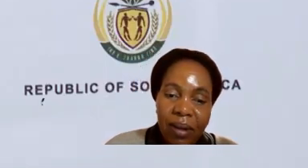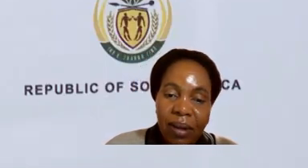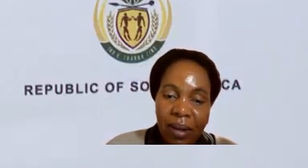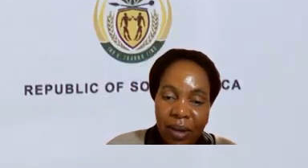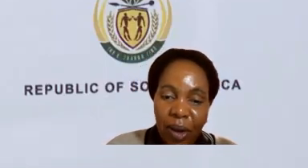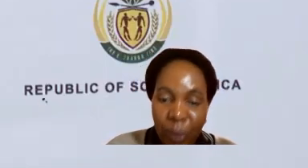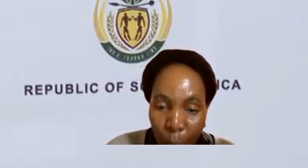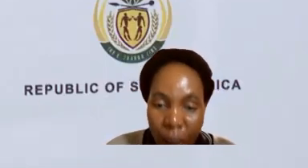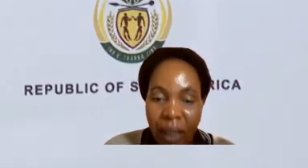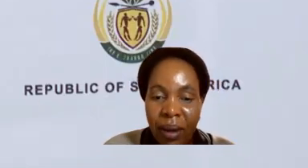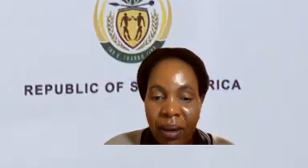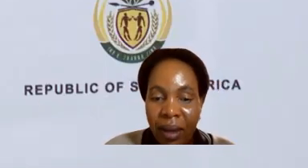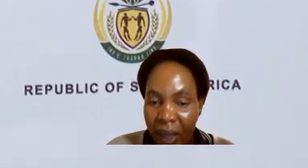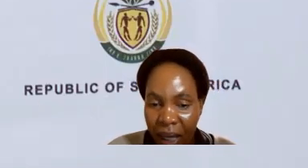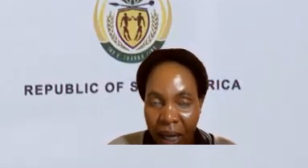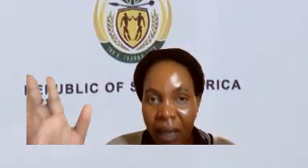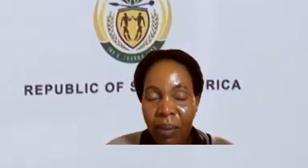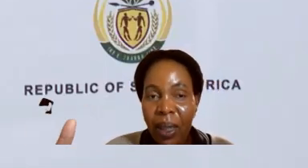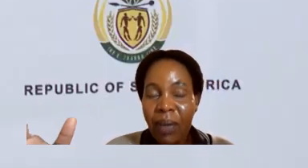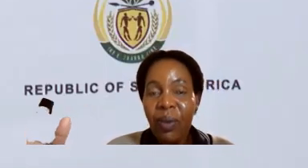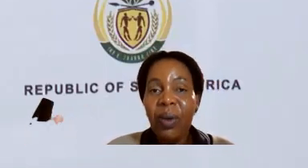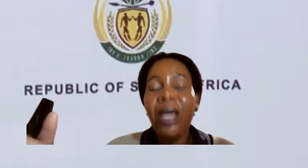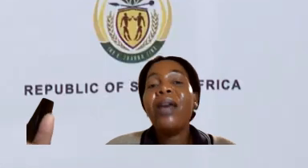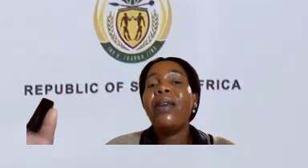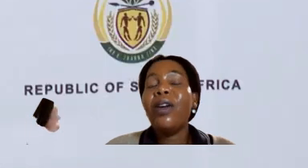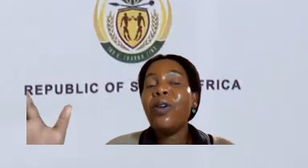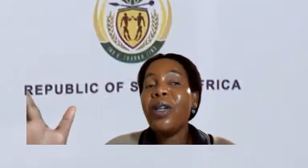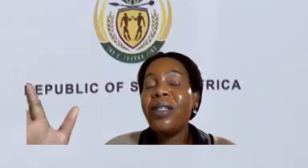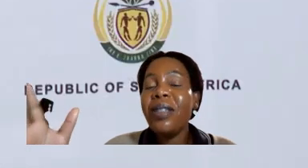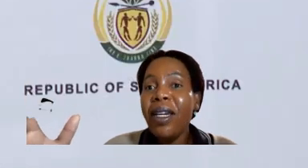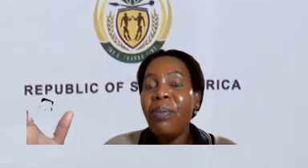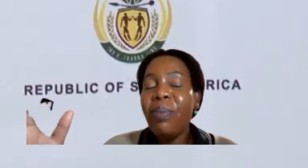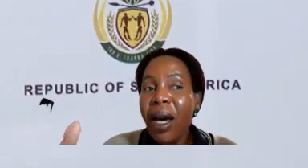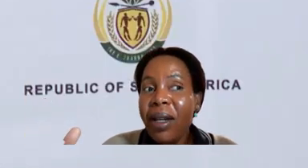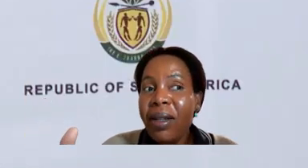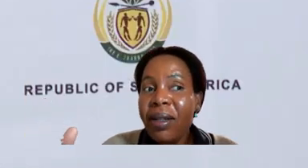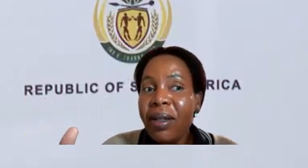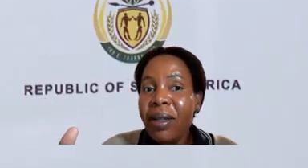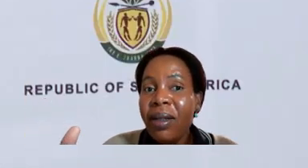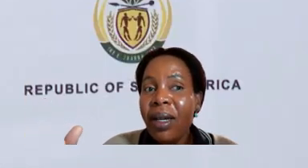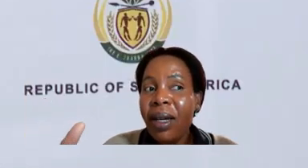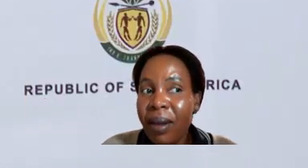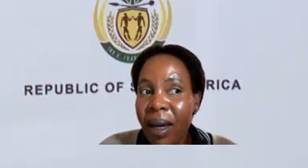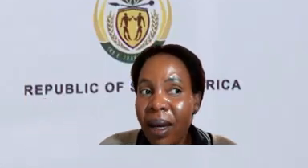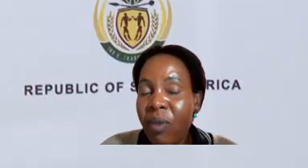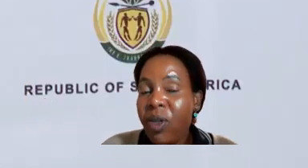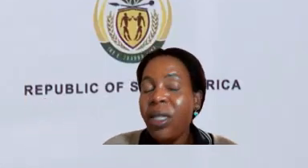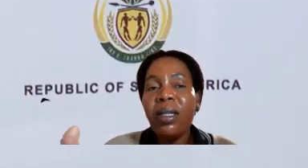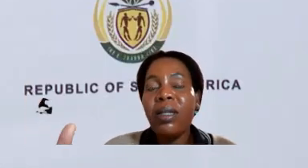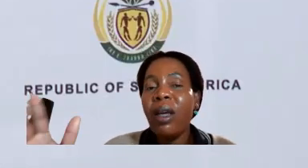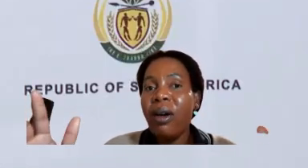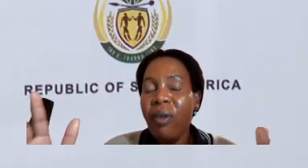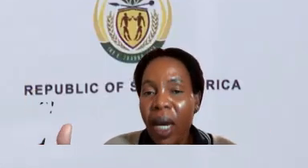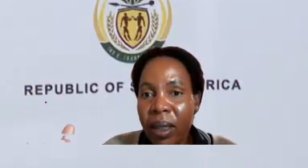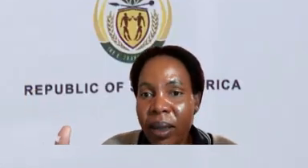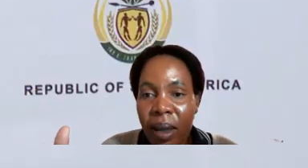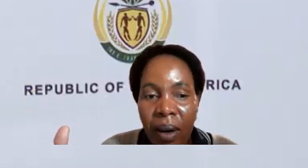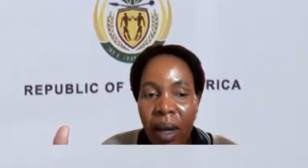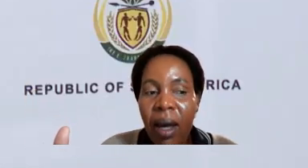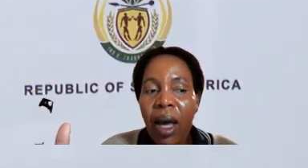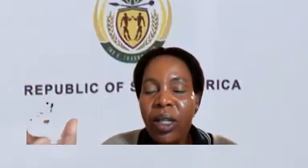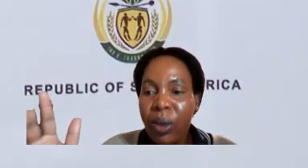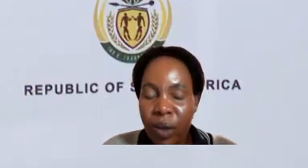Okay, stop talking, get in. But they're not going to send their brothers in there, which is